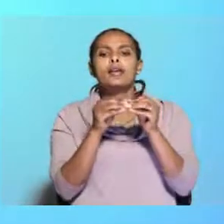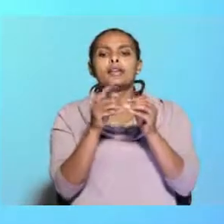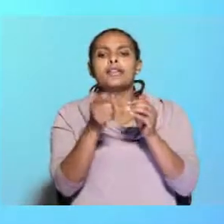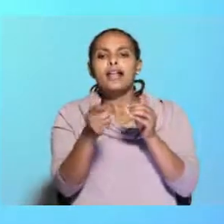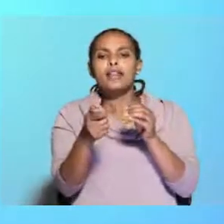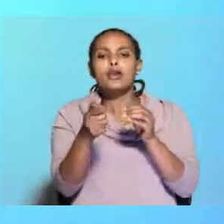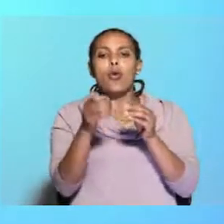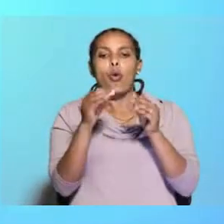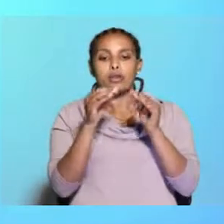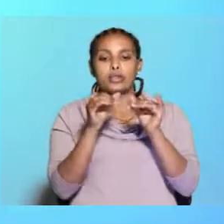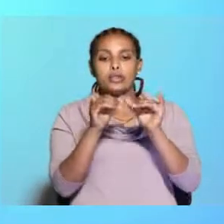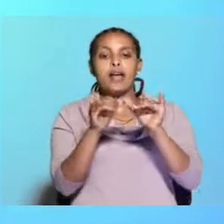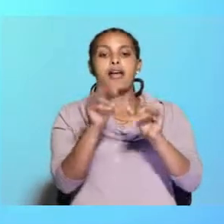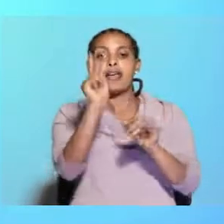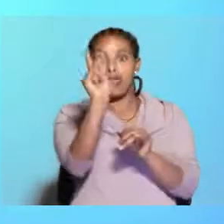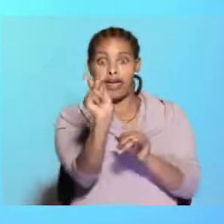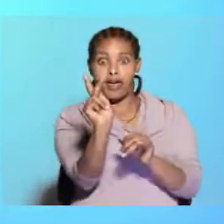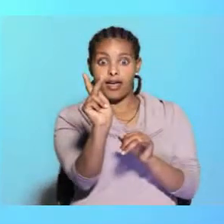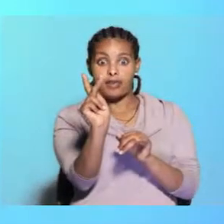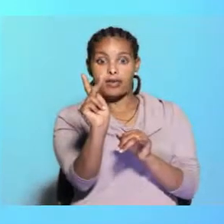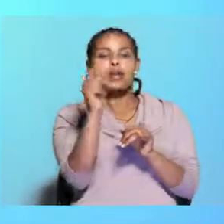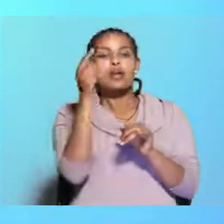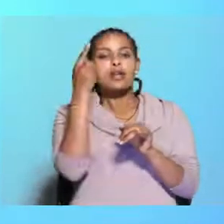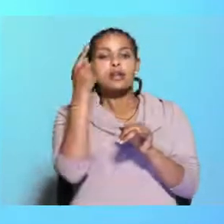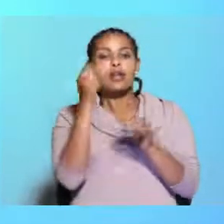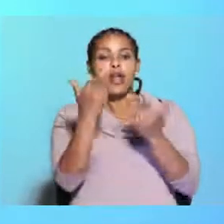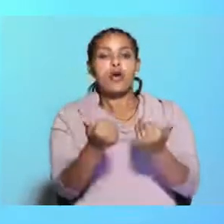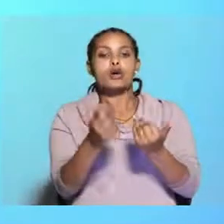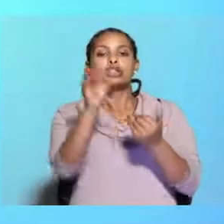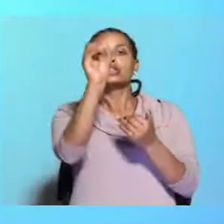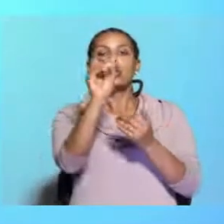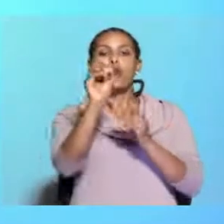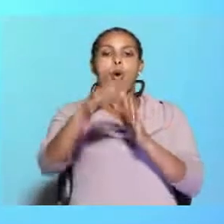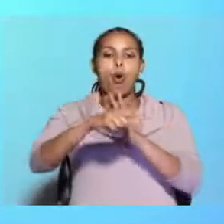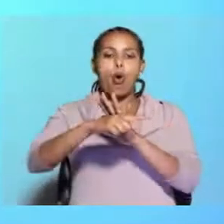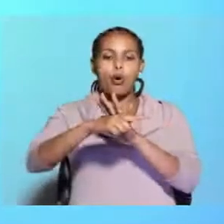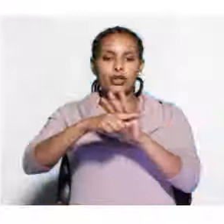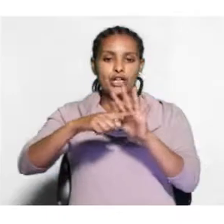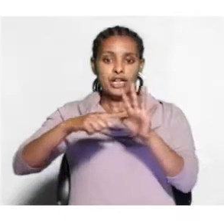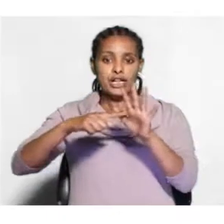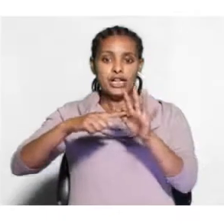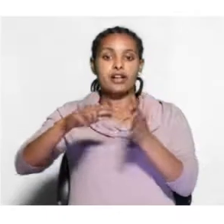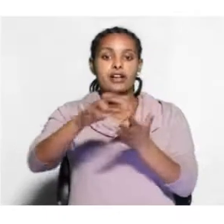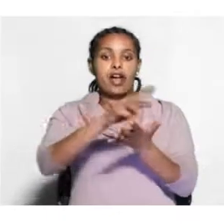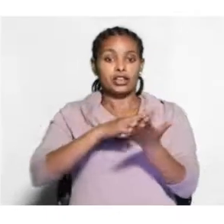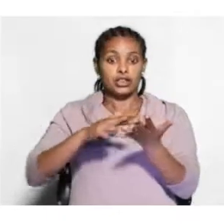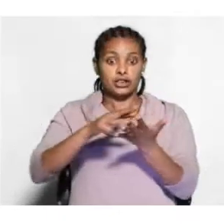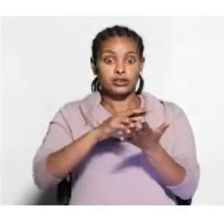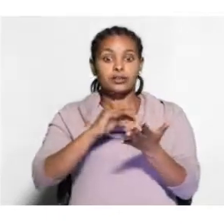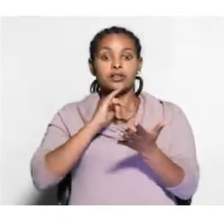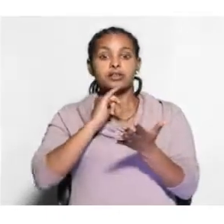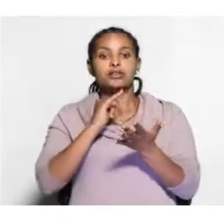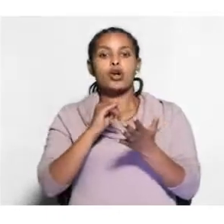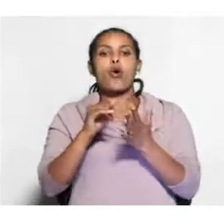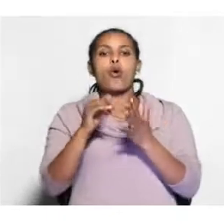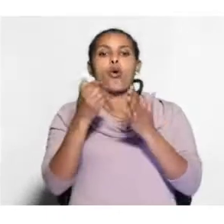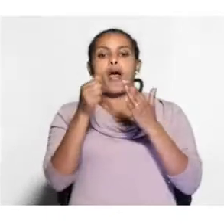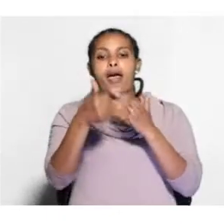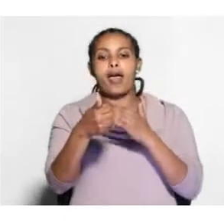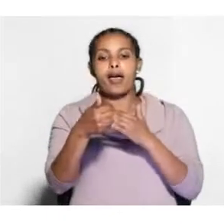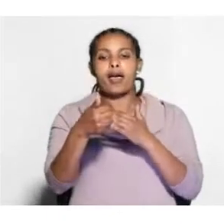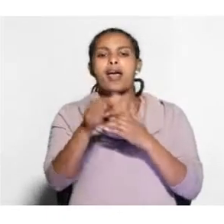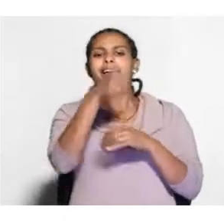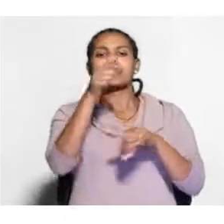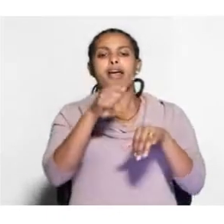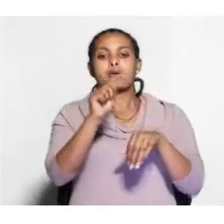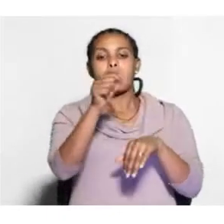rate constant K. Now for a zero order reaction, an integrated rate equation is this: concentration of M at